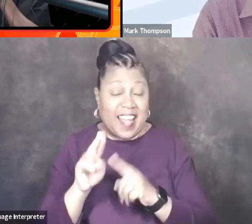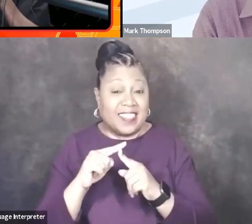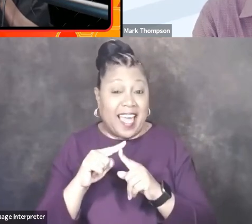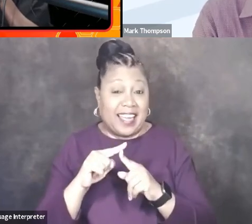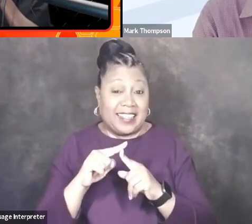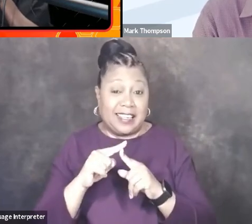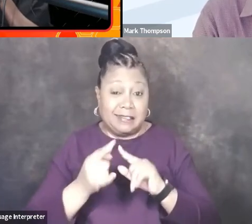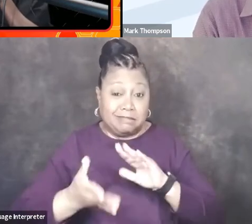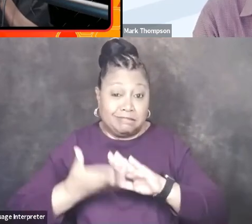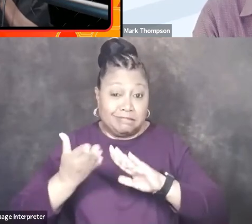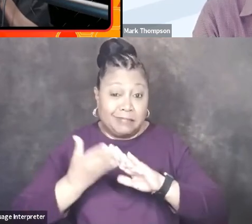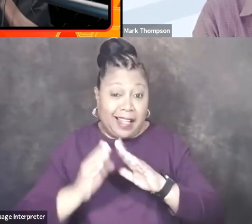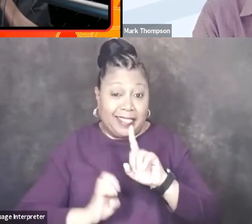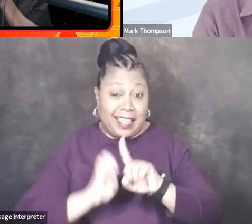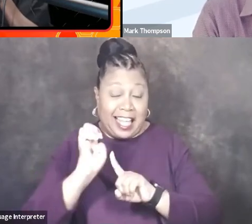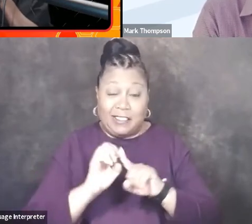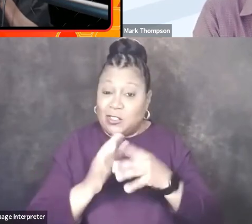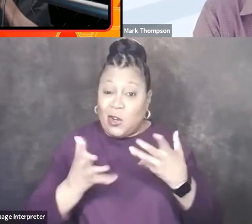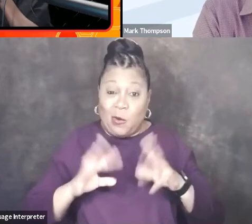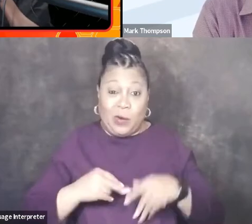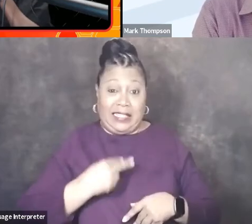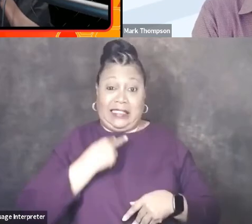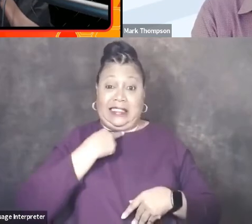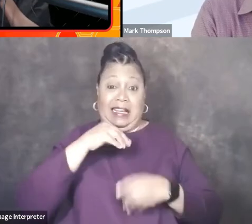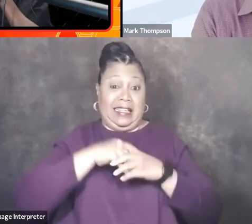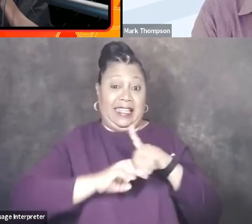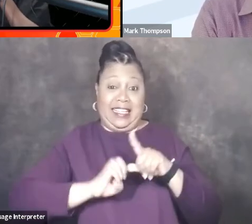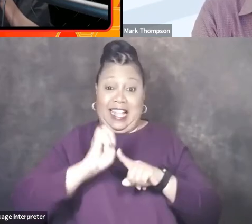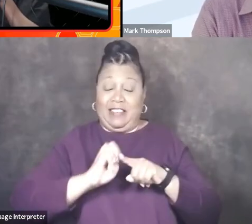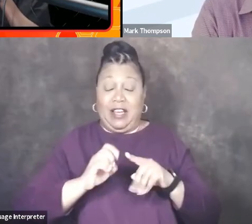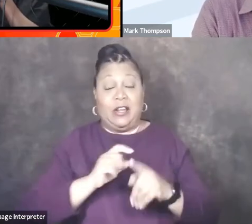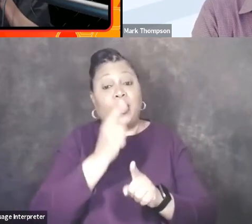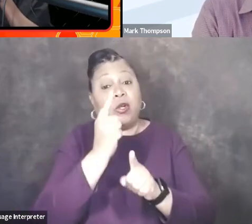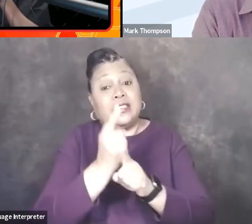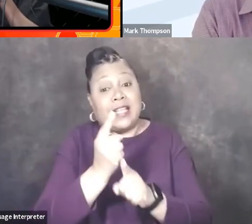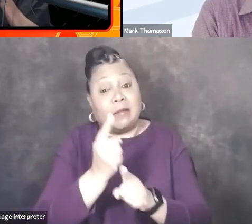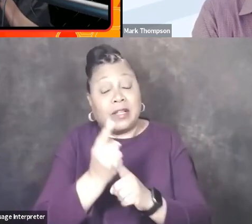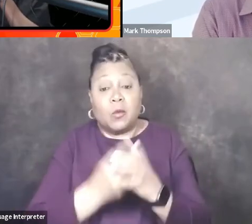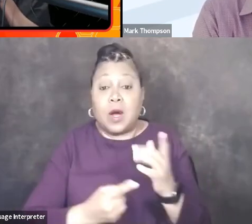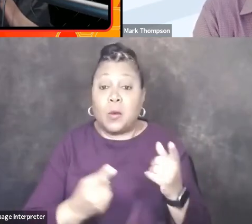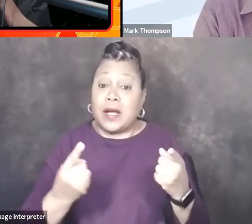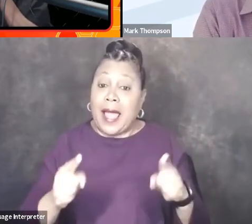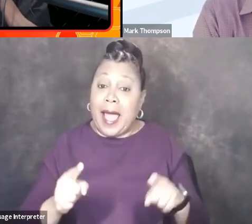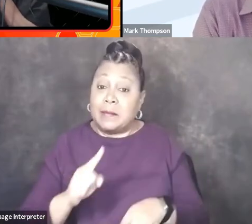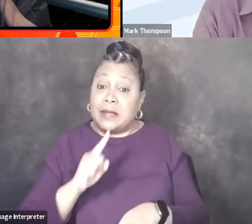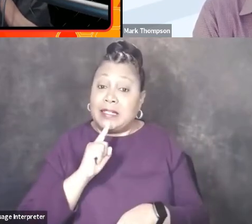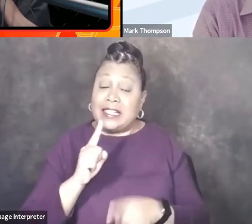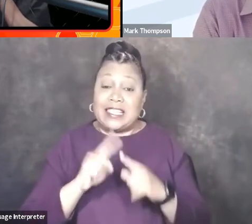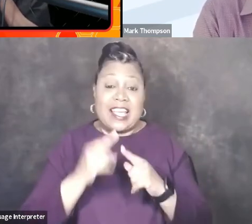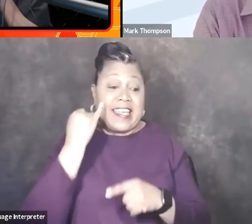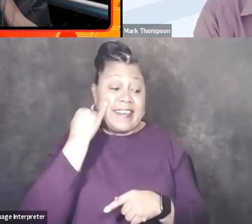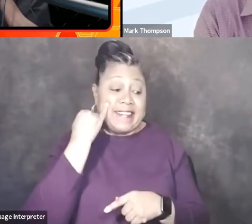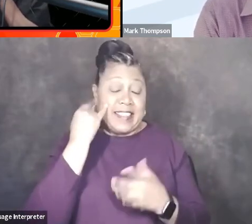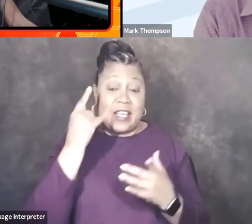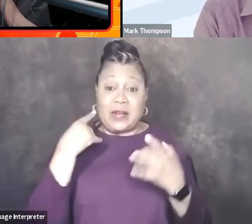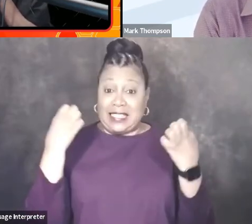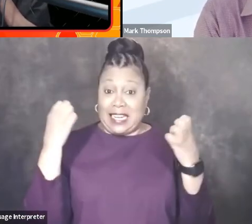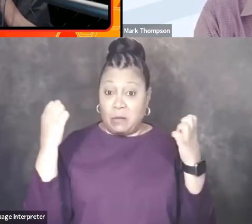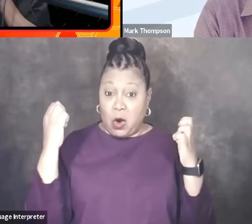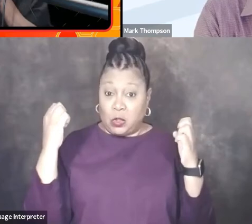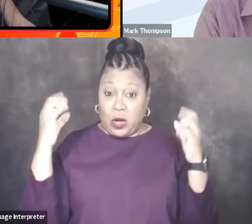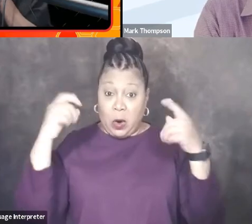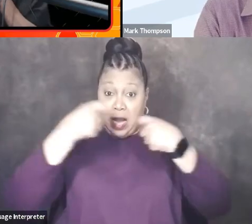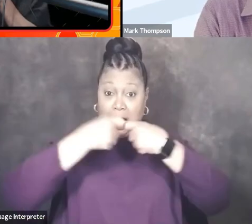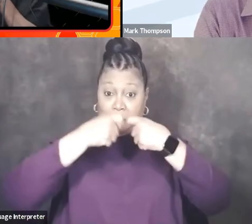that elevator because you do not want to get stuck in it. Typically, what will happen is if there is an emergency or a